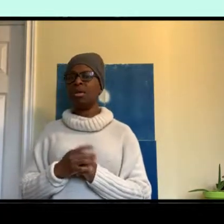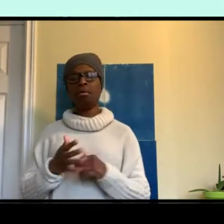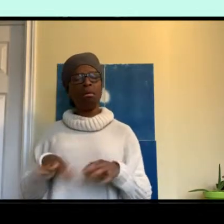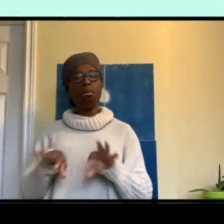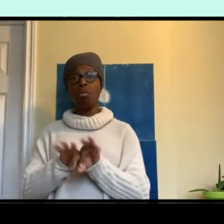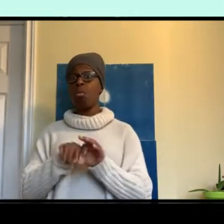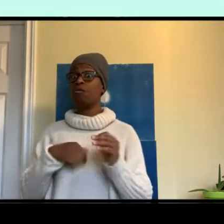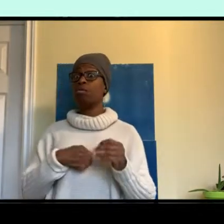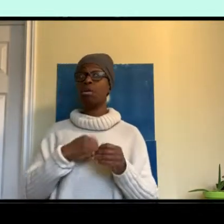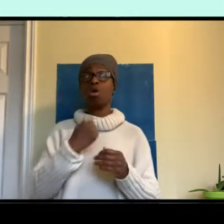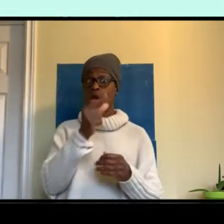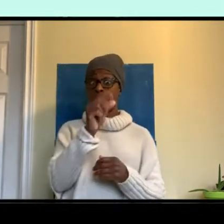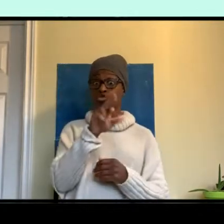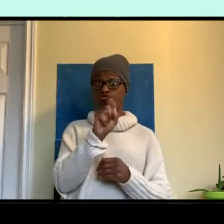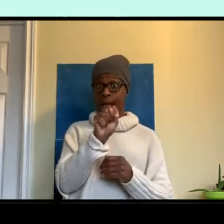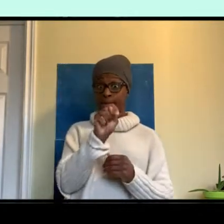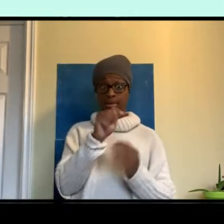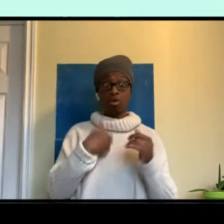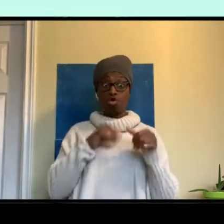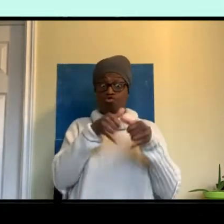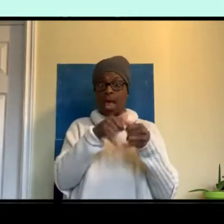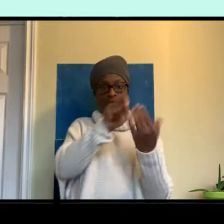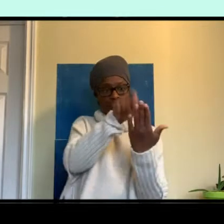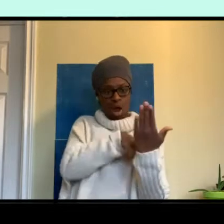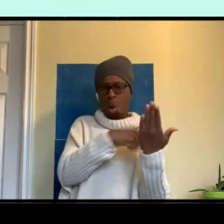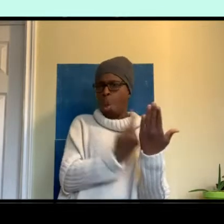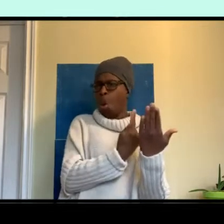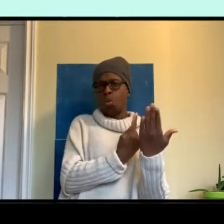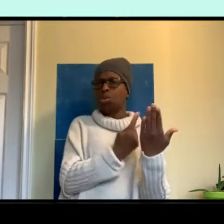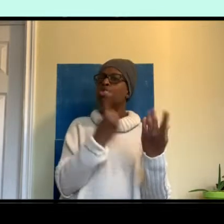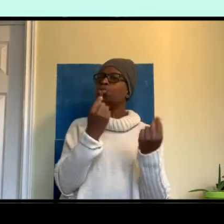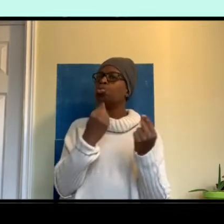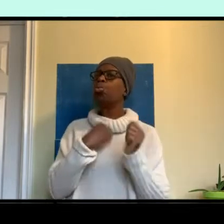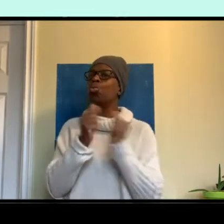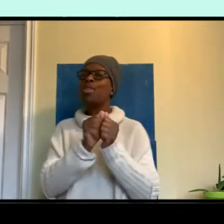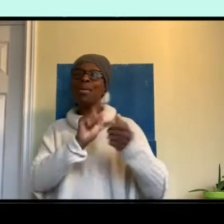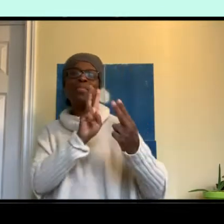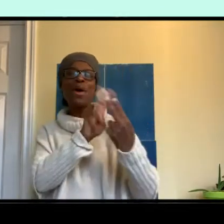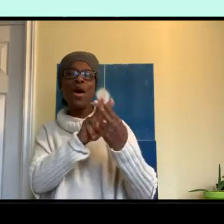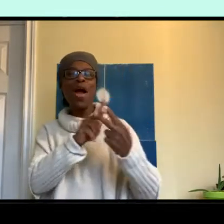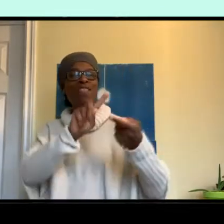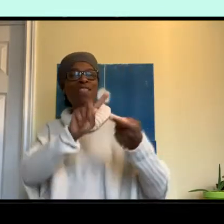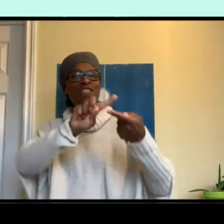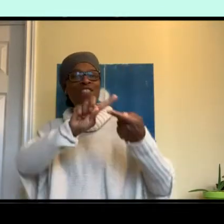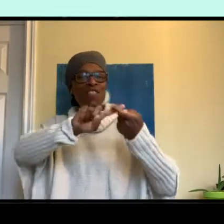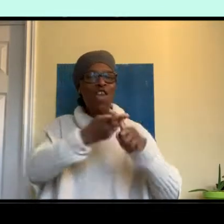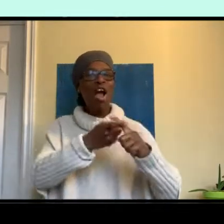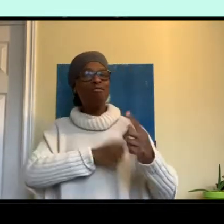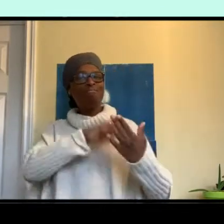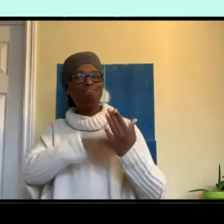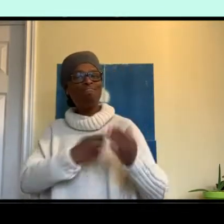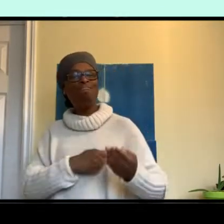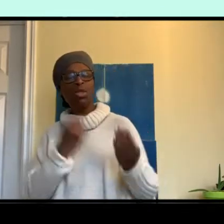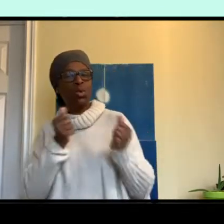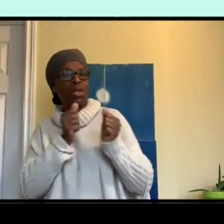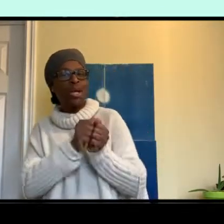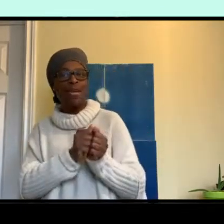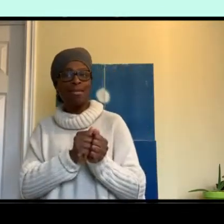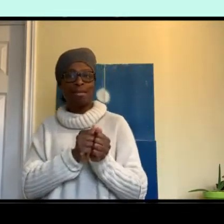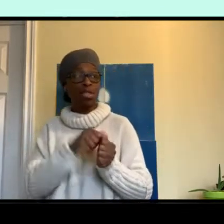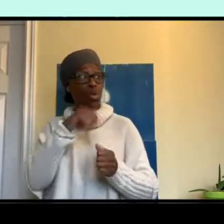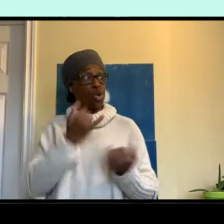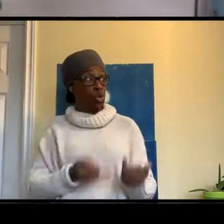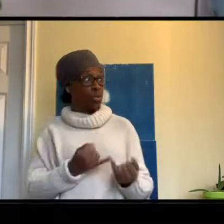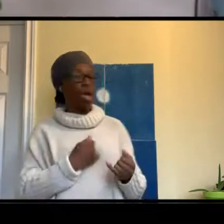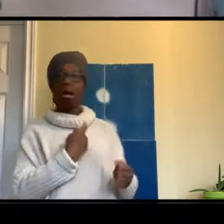buddy. So this is so valuable, I think, in grant writing,